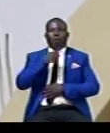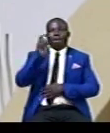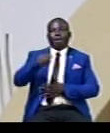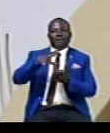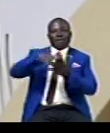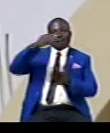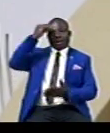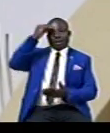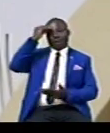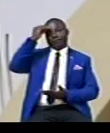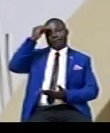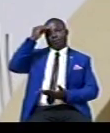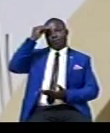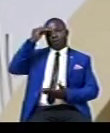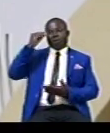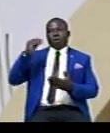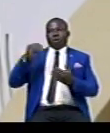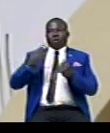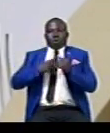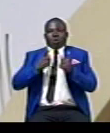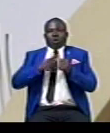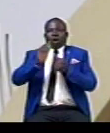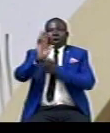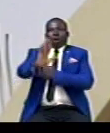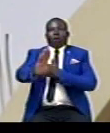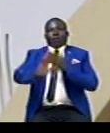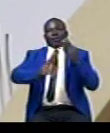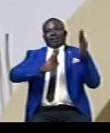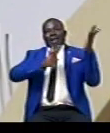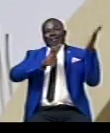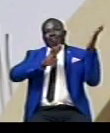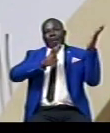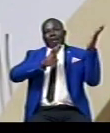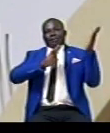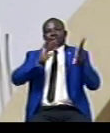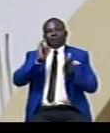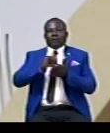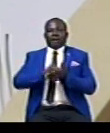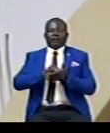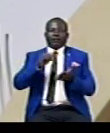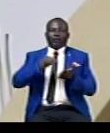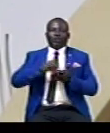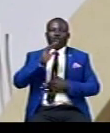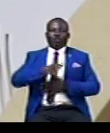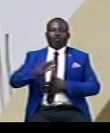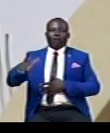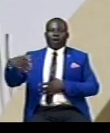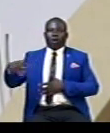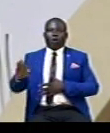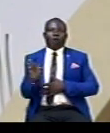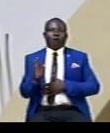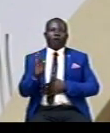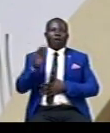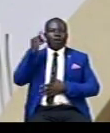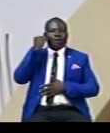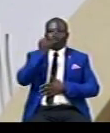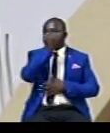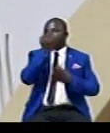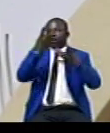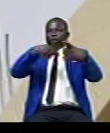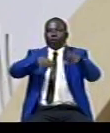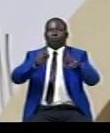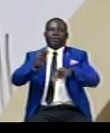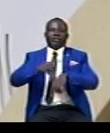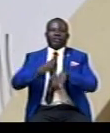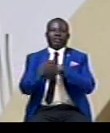here. God expects that these children of Israel, during the Day of